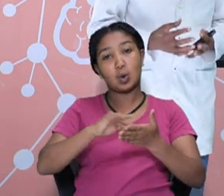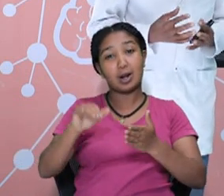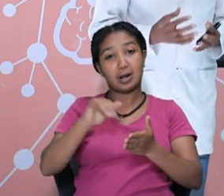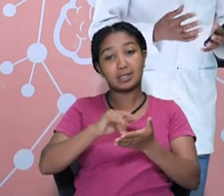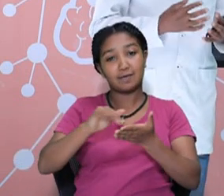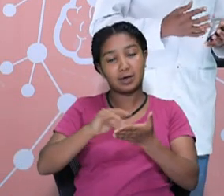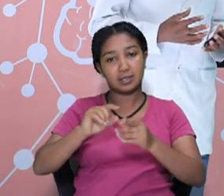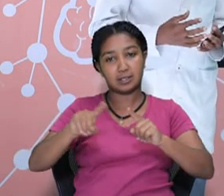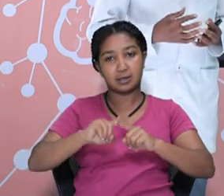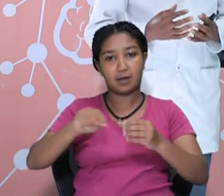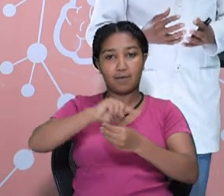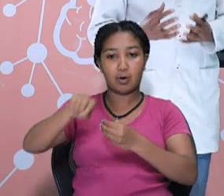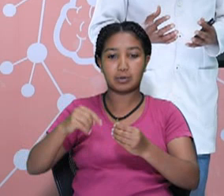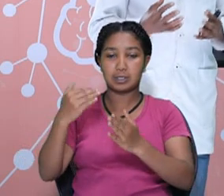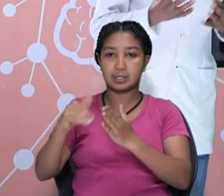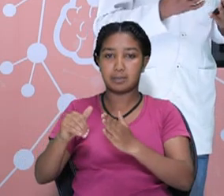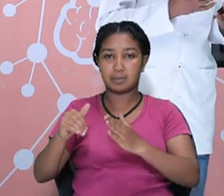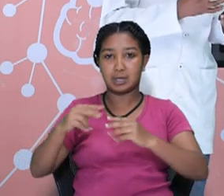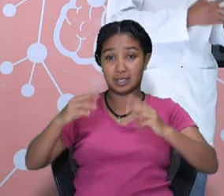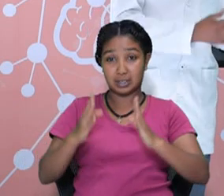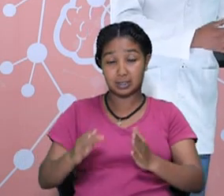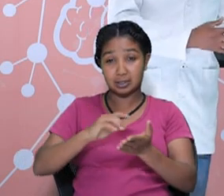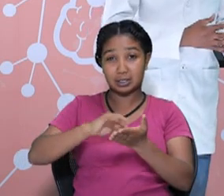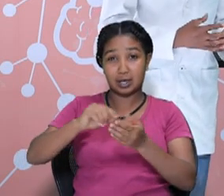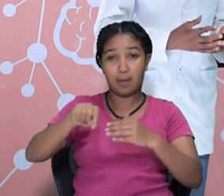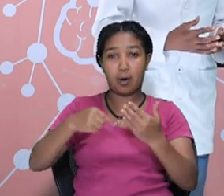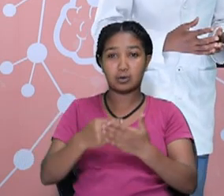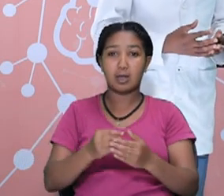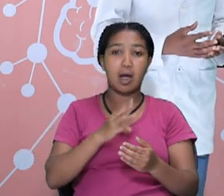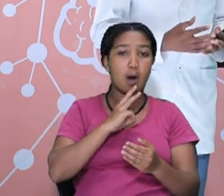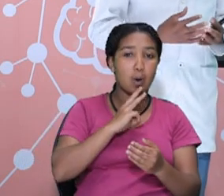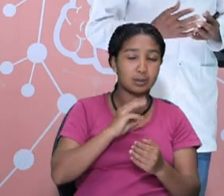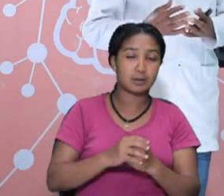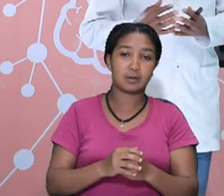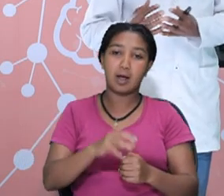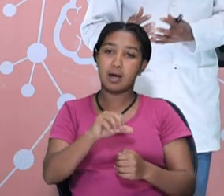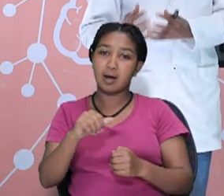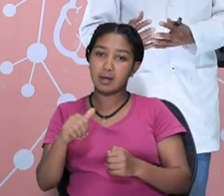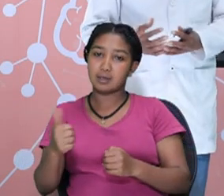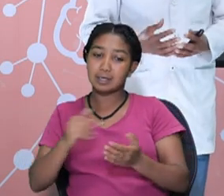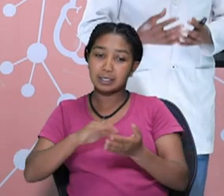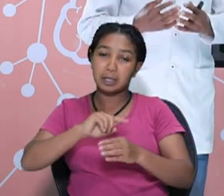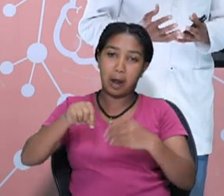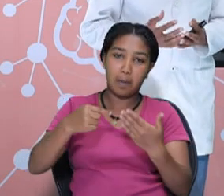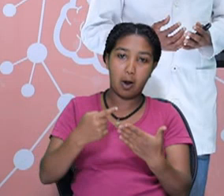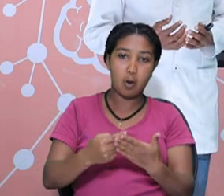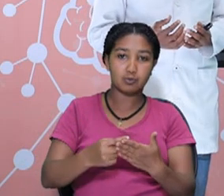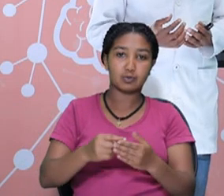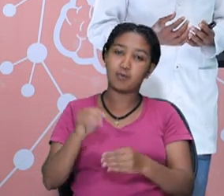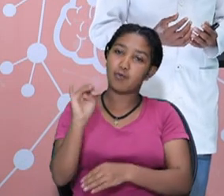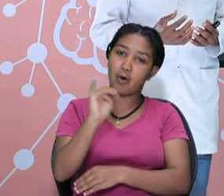that study different environments. Some ecologists study about aquatic environments. Other ecologists study about